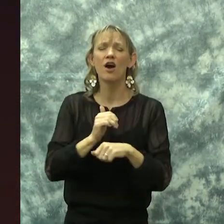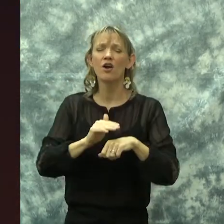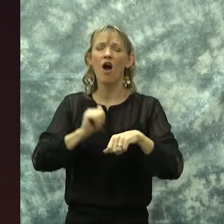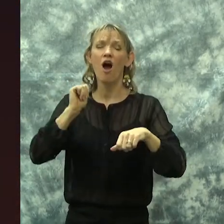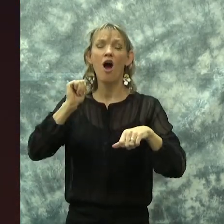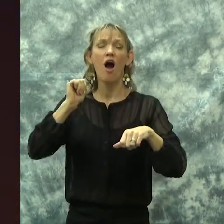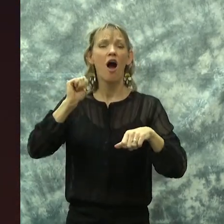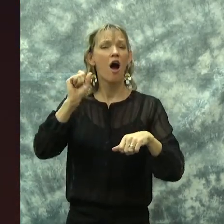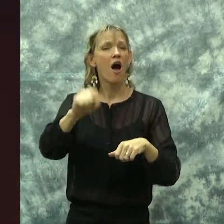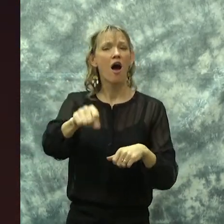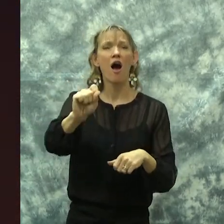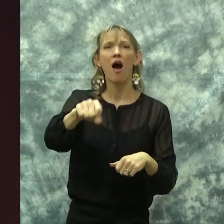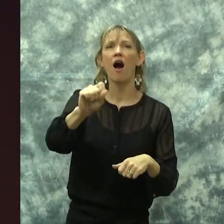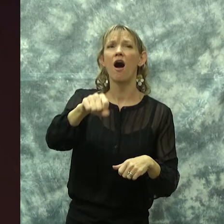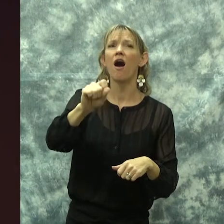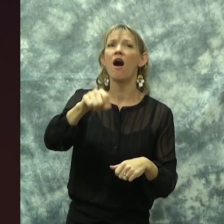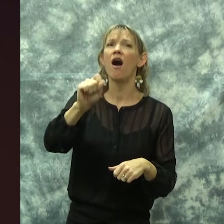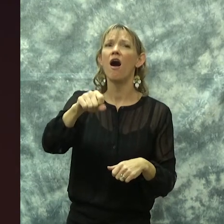be